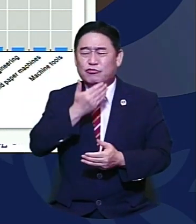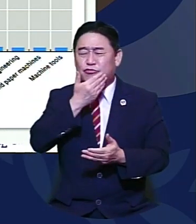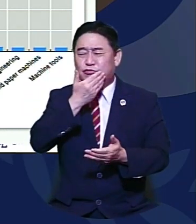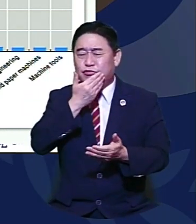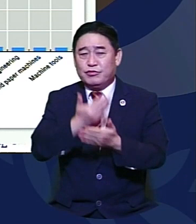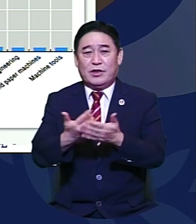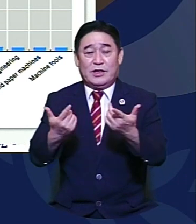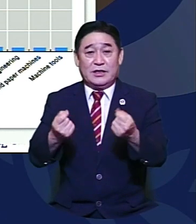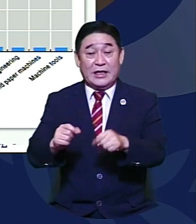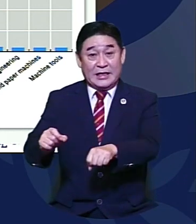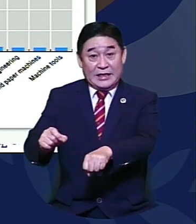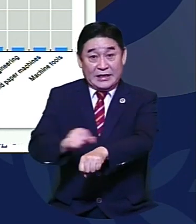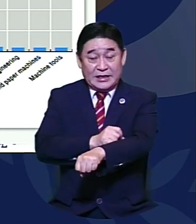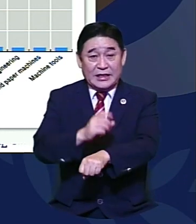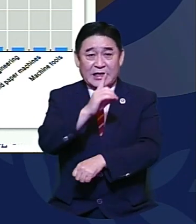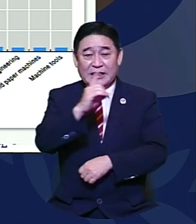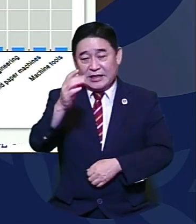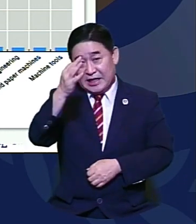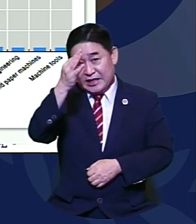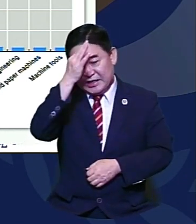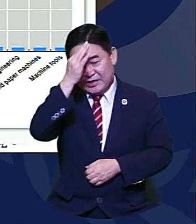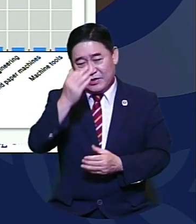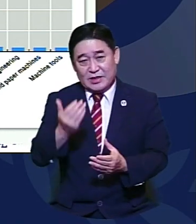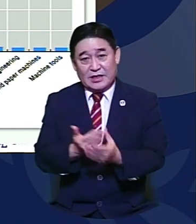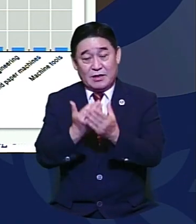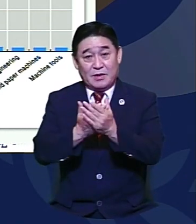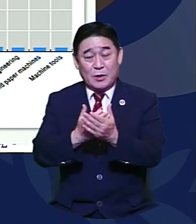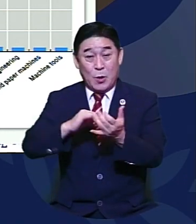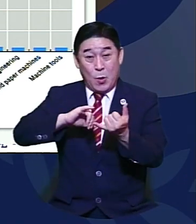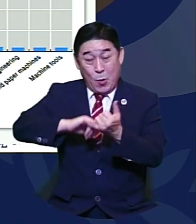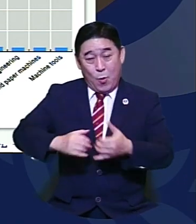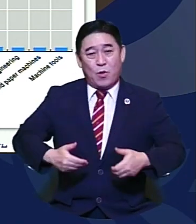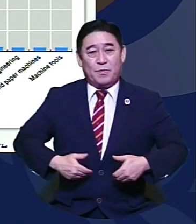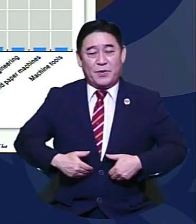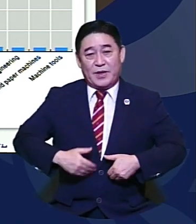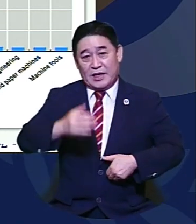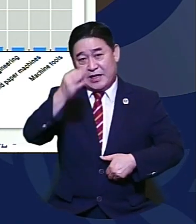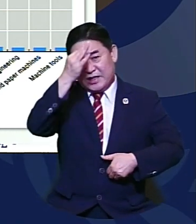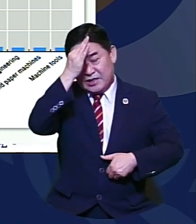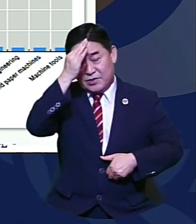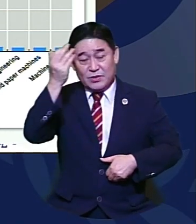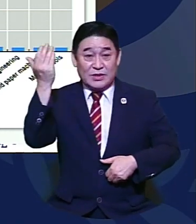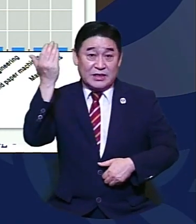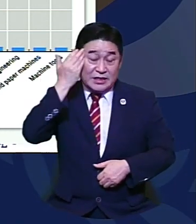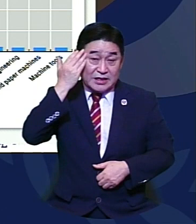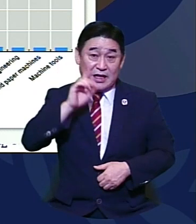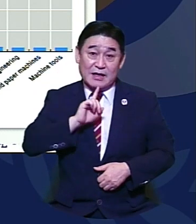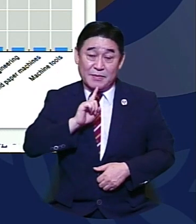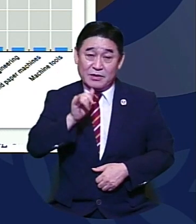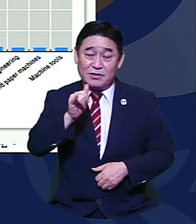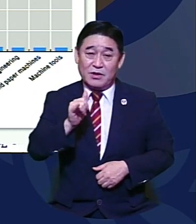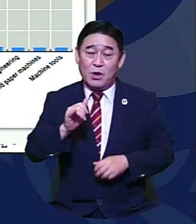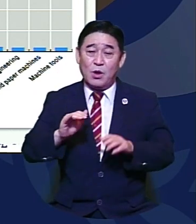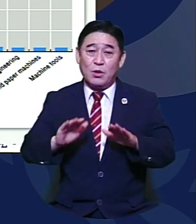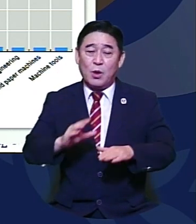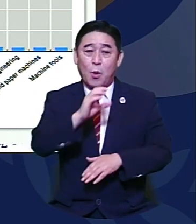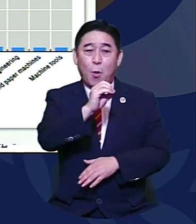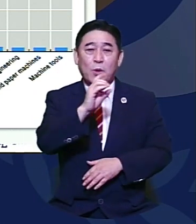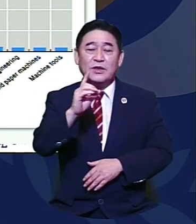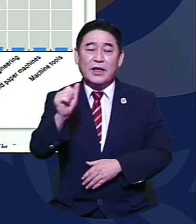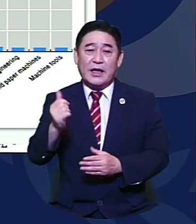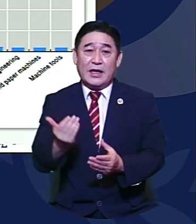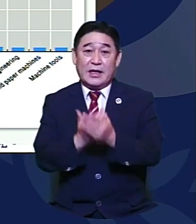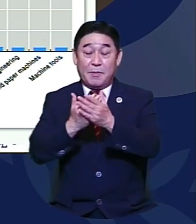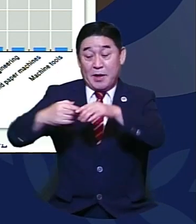development of digital technology. So when we provide the ODA development cooperation to our